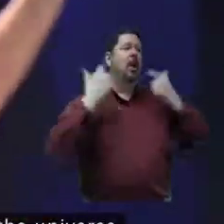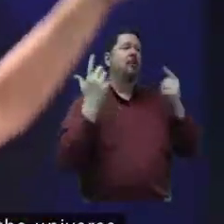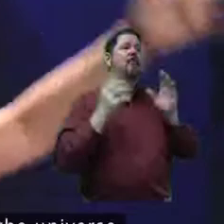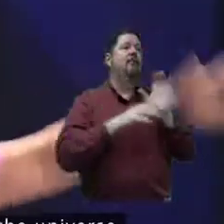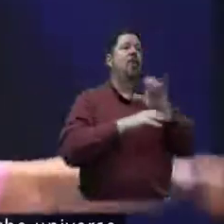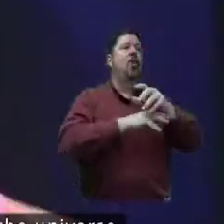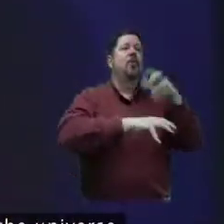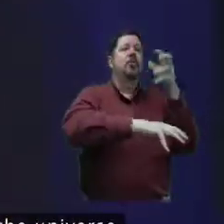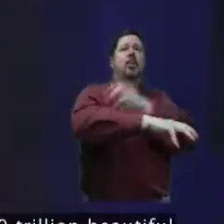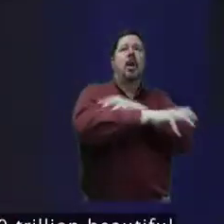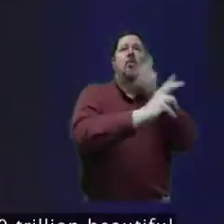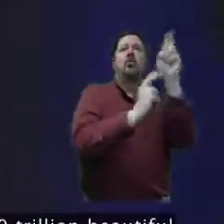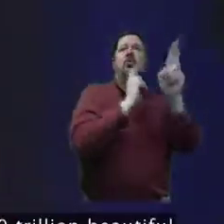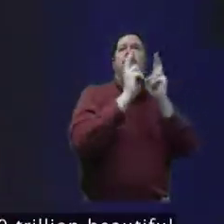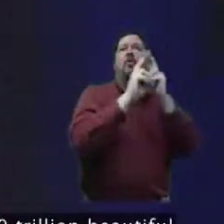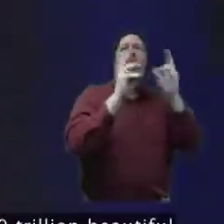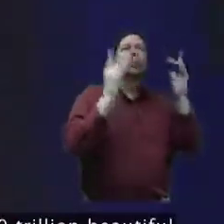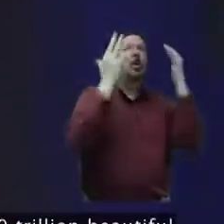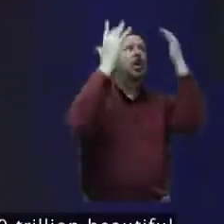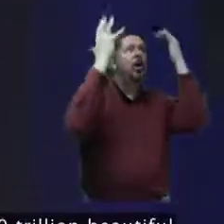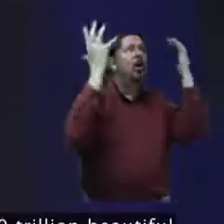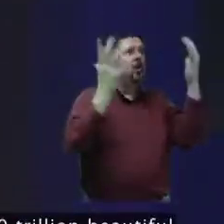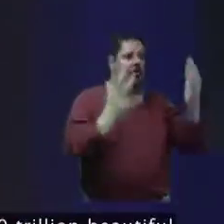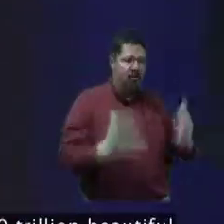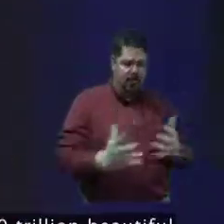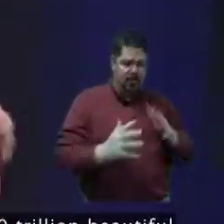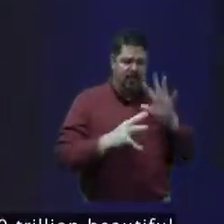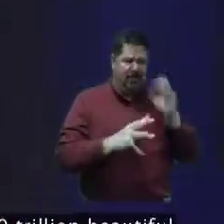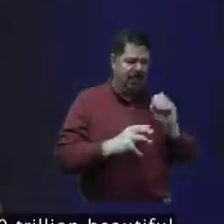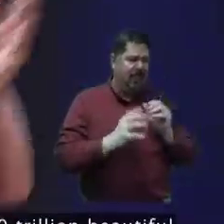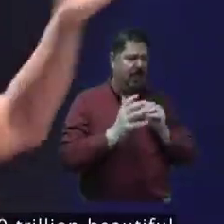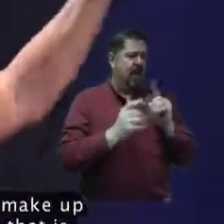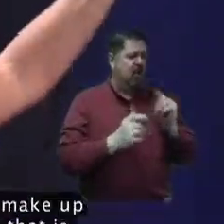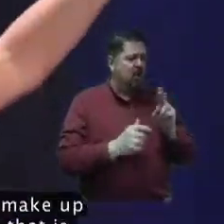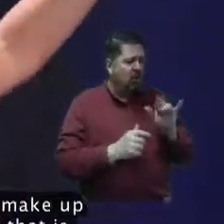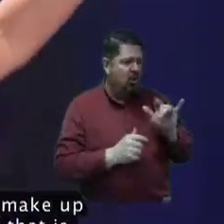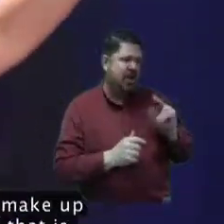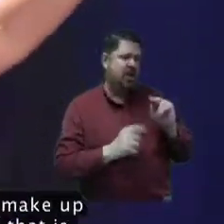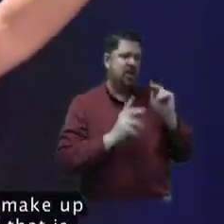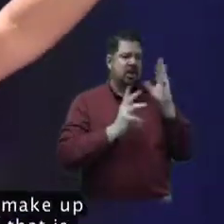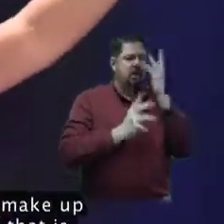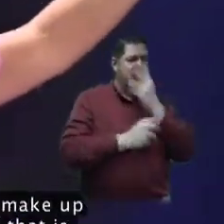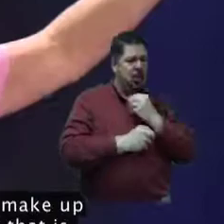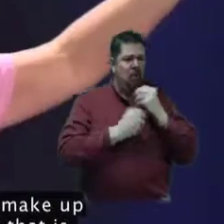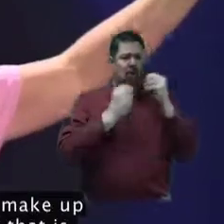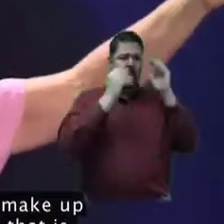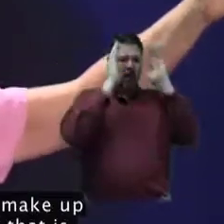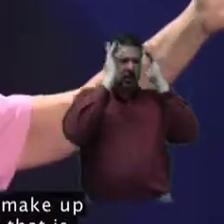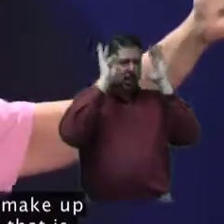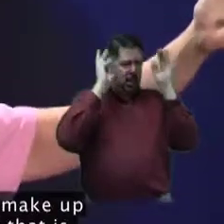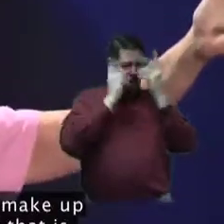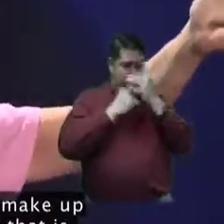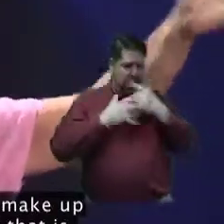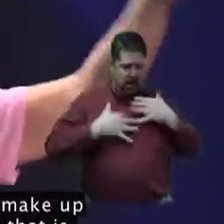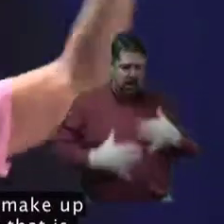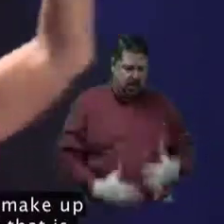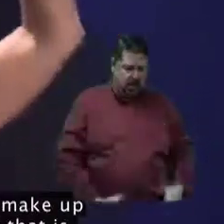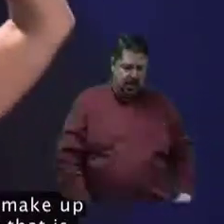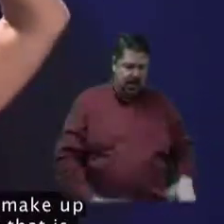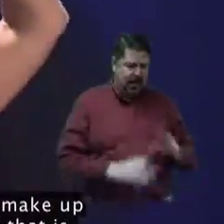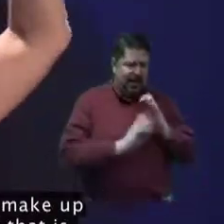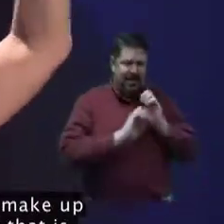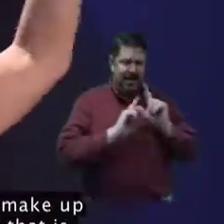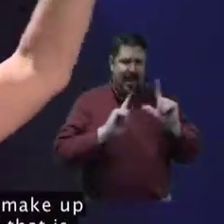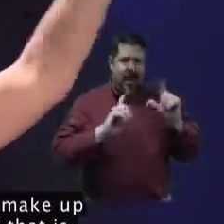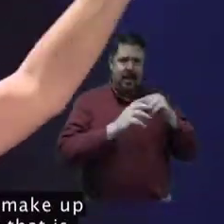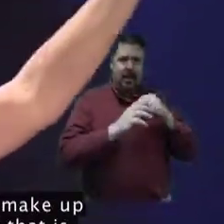the universe. I am the life force power of the 50 trillion beautiful molecular geniuses that make up my form, at